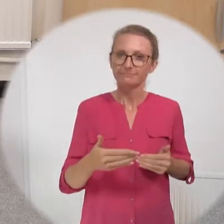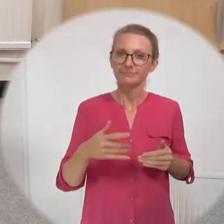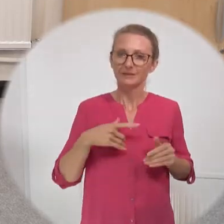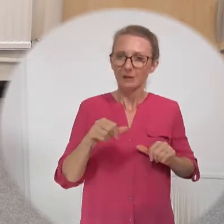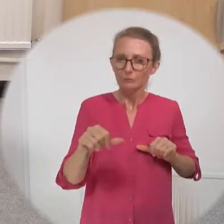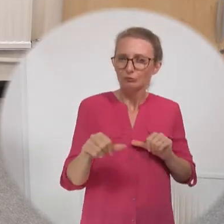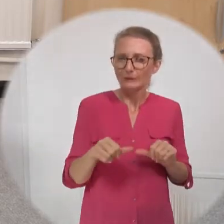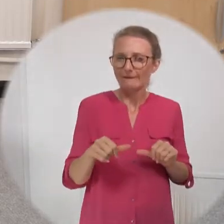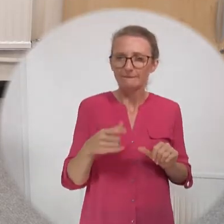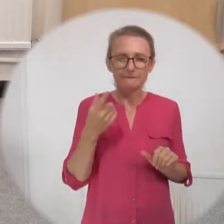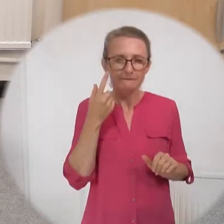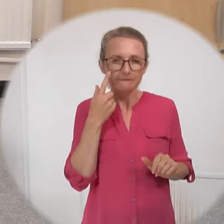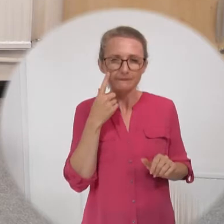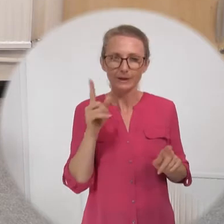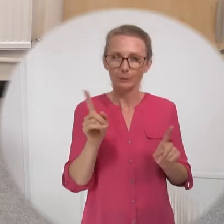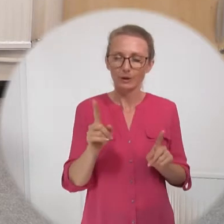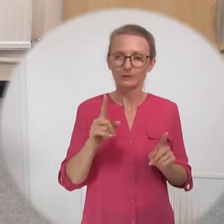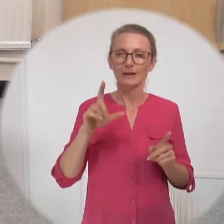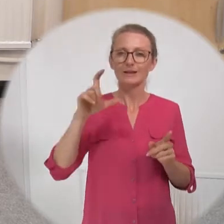session of some Tai Chi.